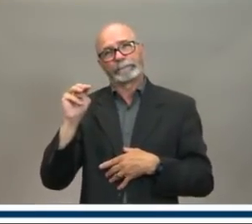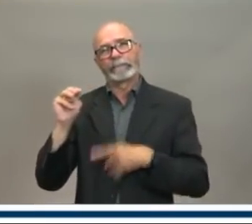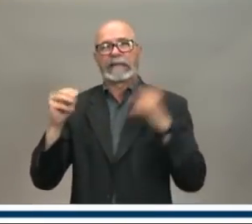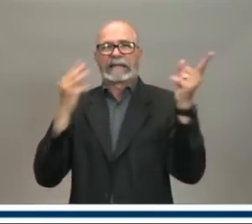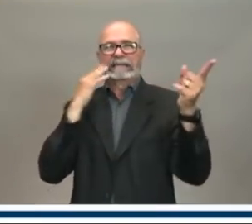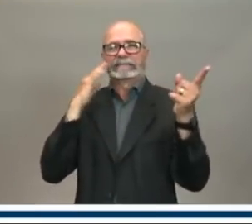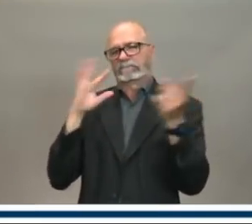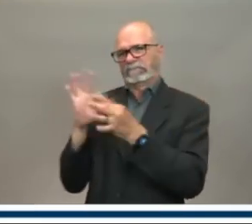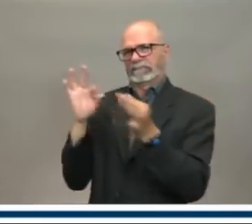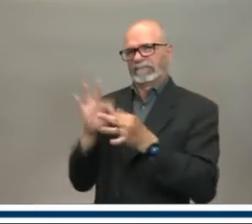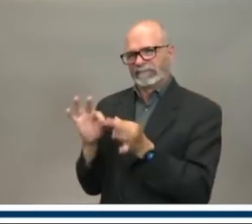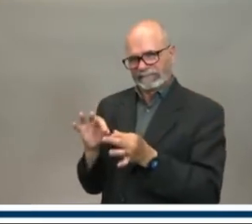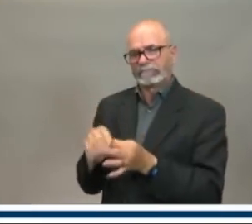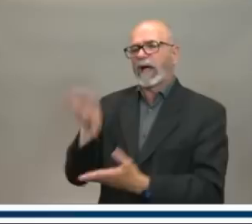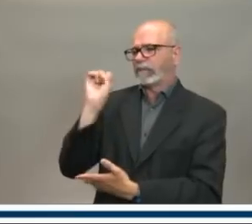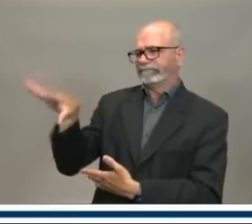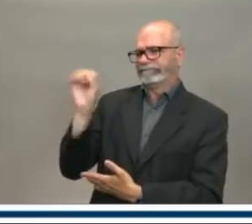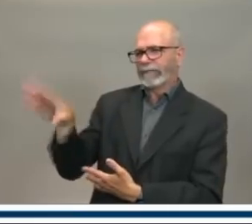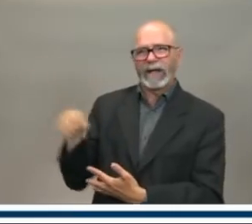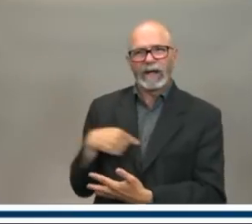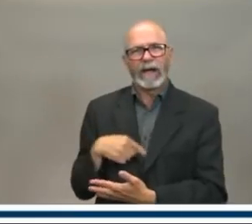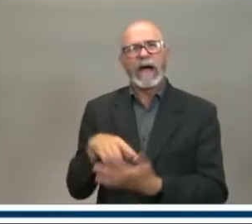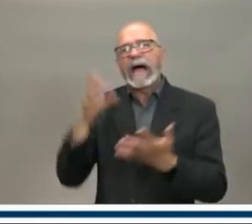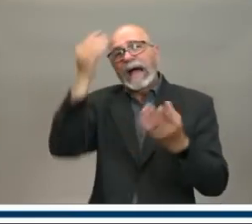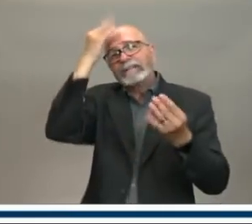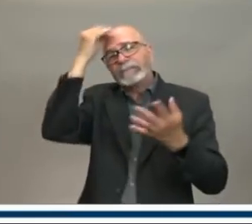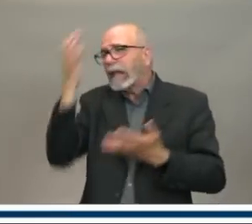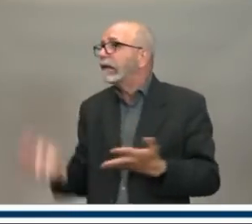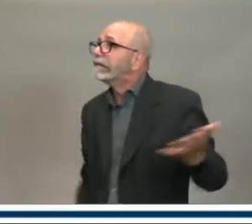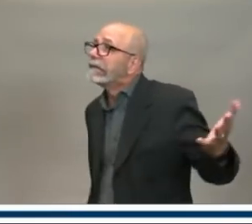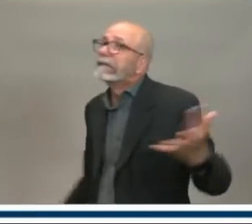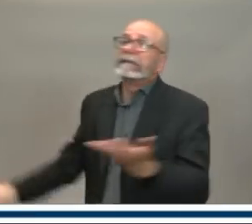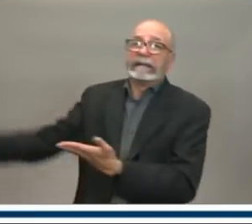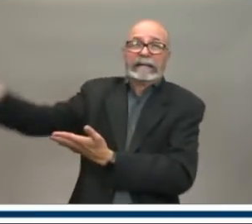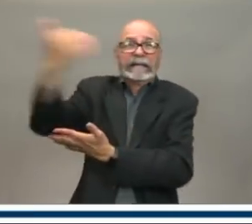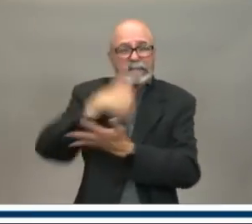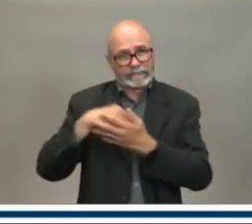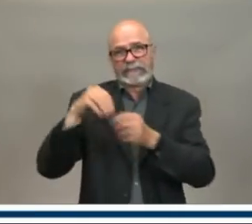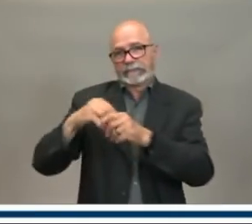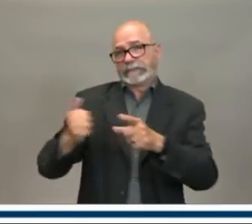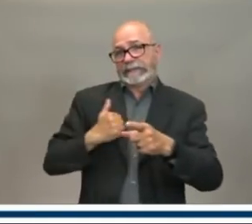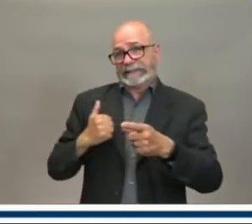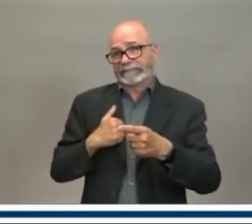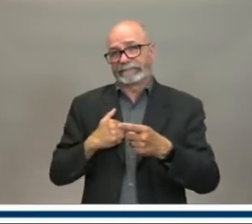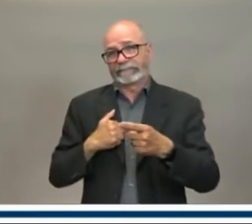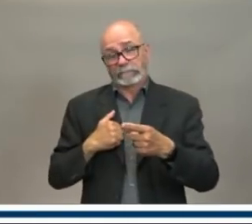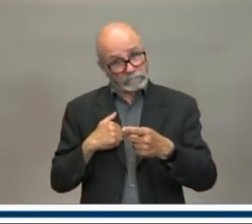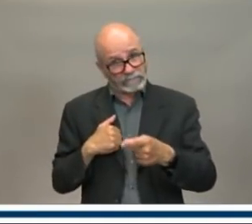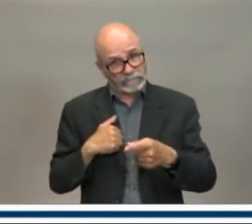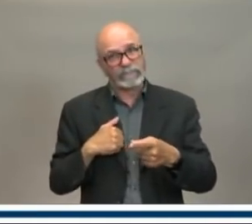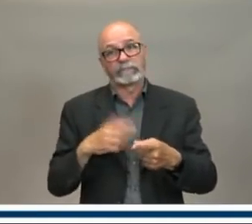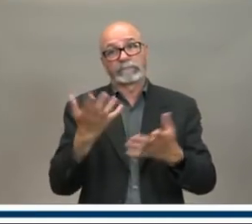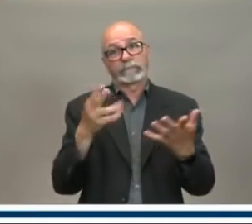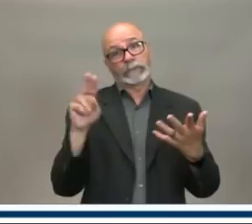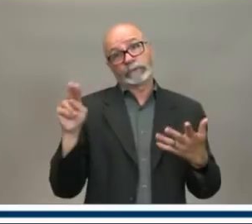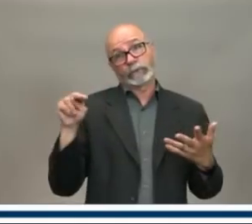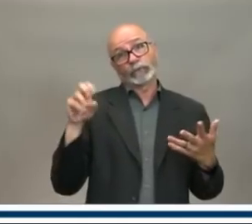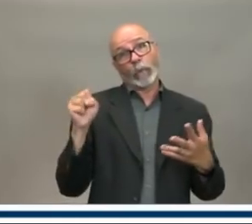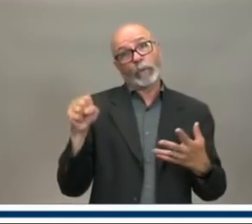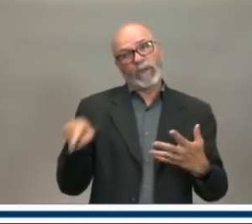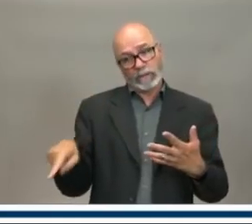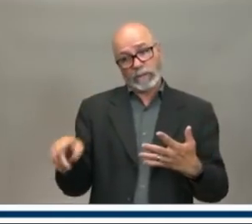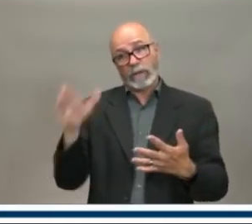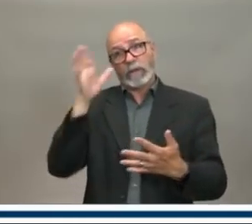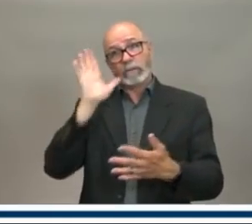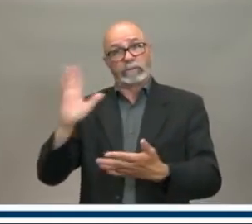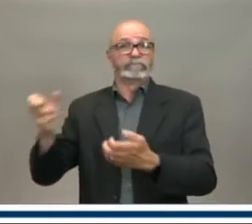of a hole in the data collection in Canada. I'm wondering, is Nova Scotia attempting to collect race